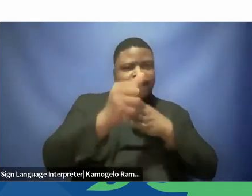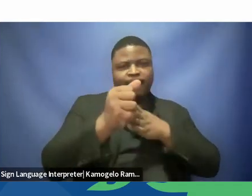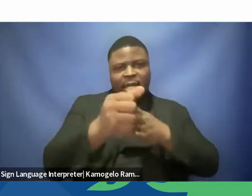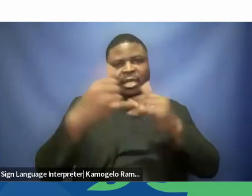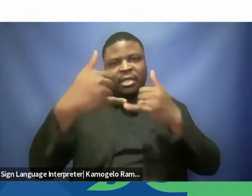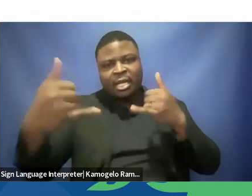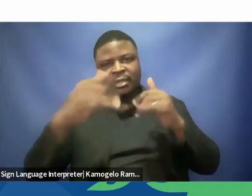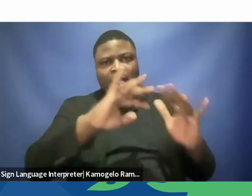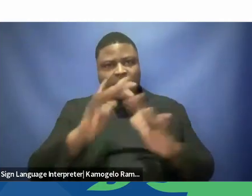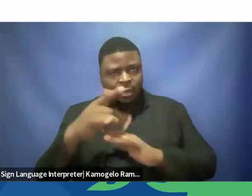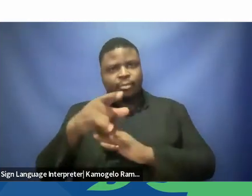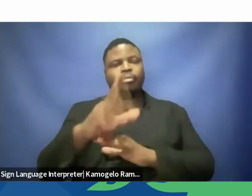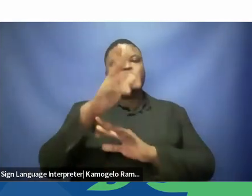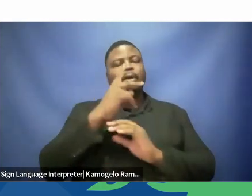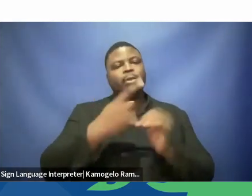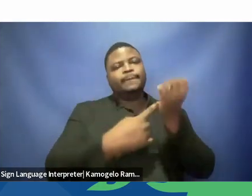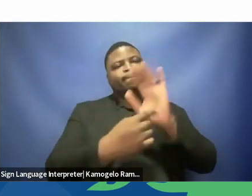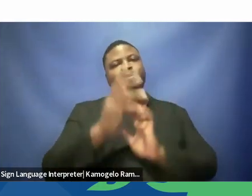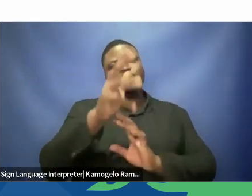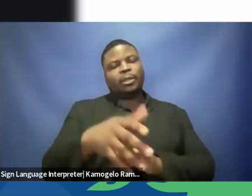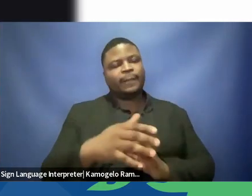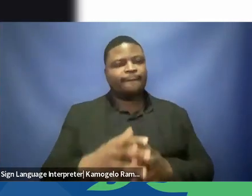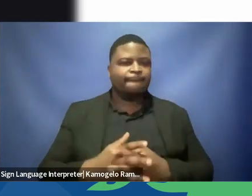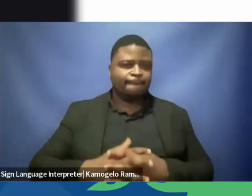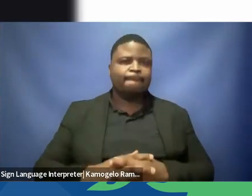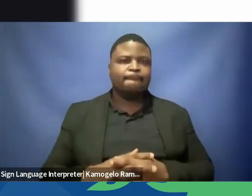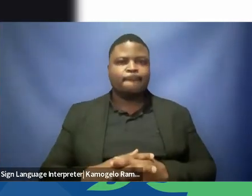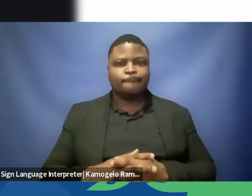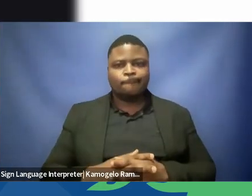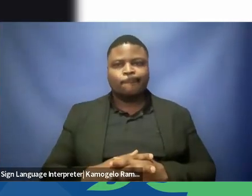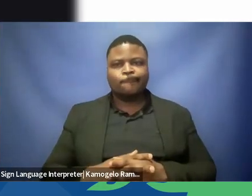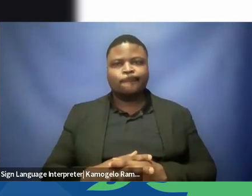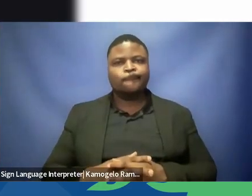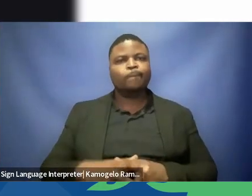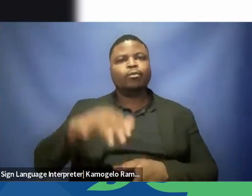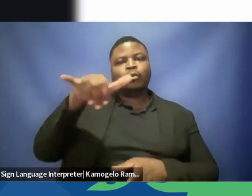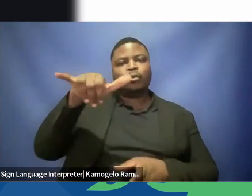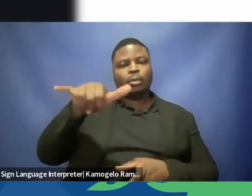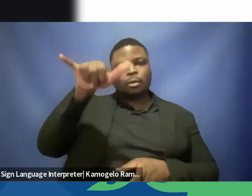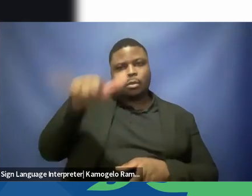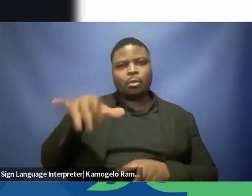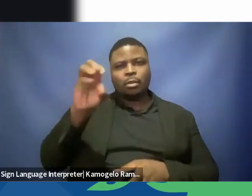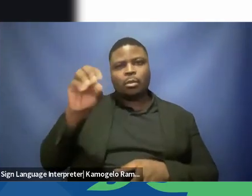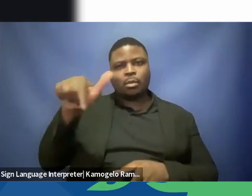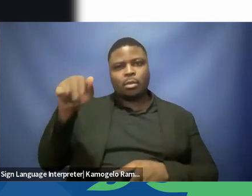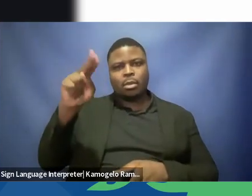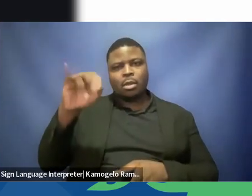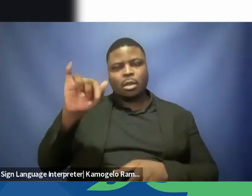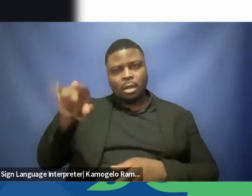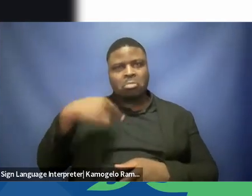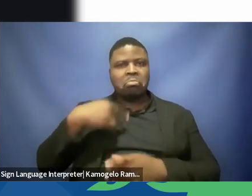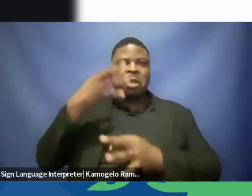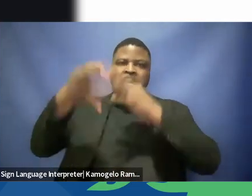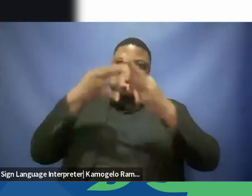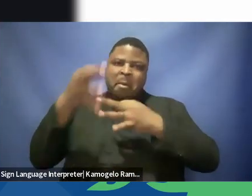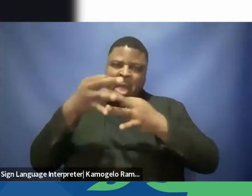who engage in chemsex in South Africa. So, Yolan, I think you gave us a really nice definition of chemsex. Just to reiterate that, chemsex